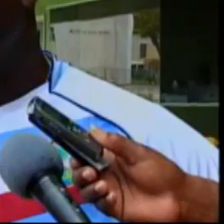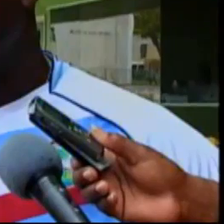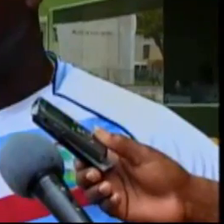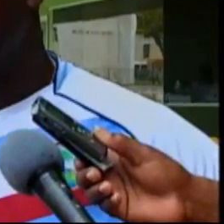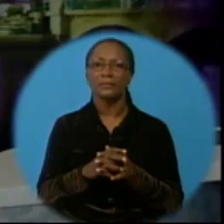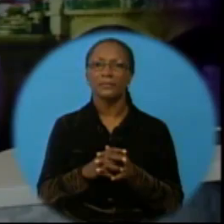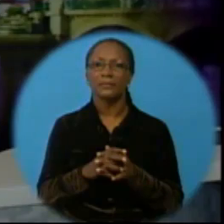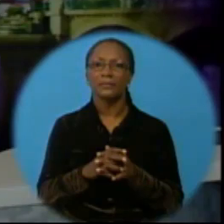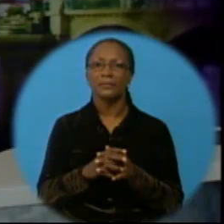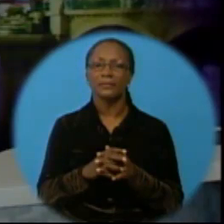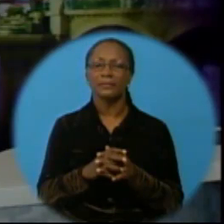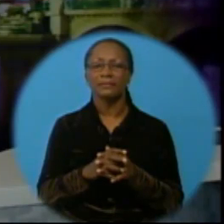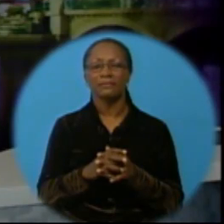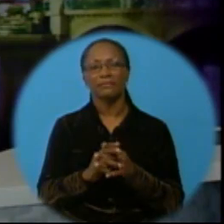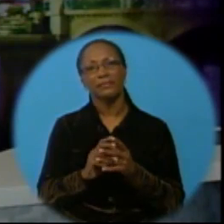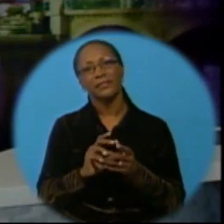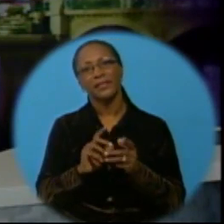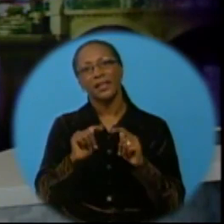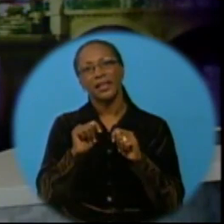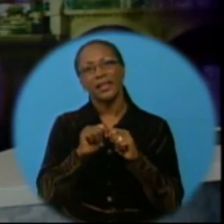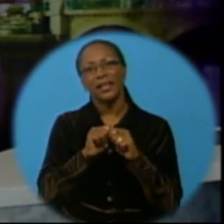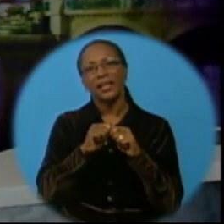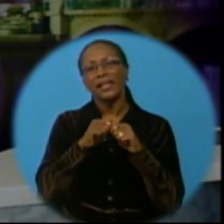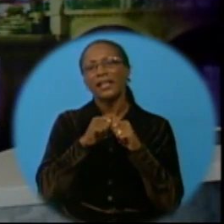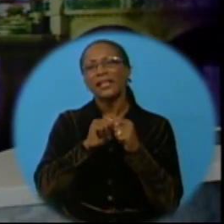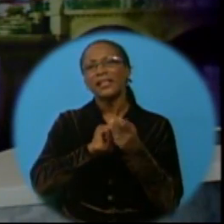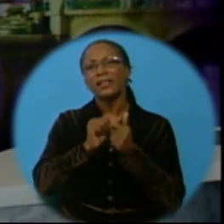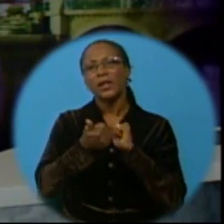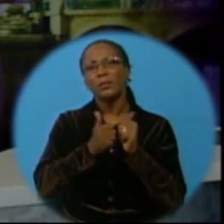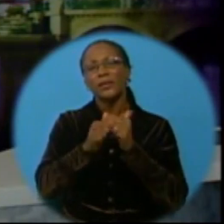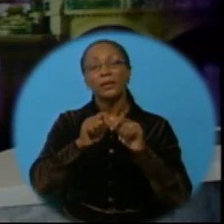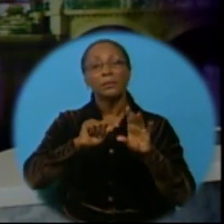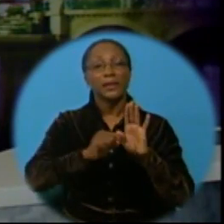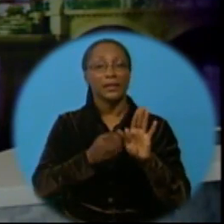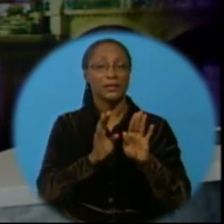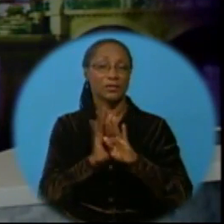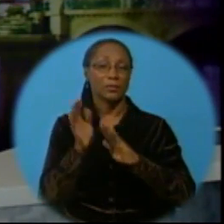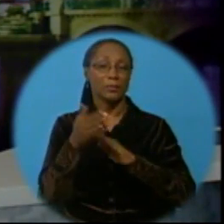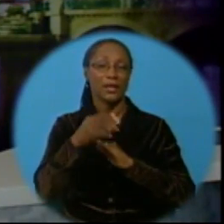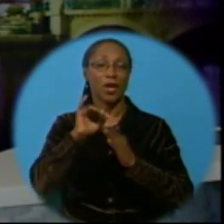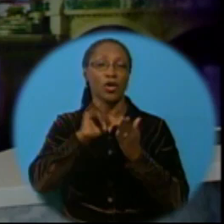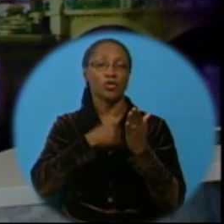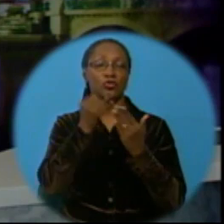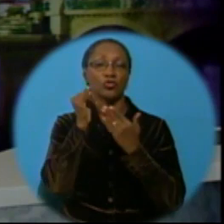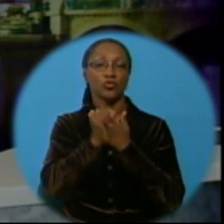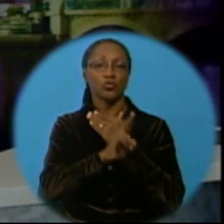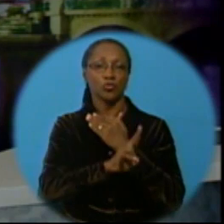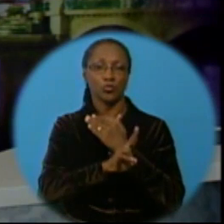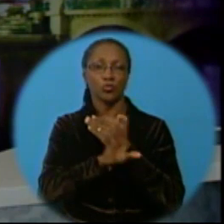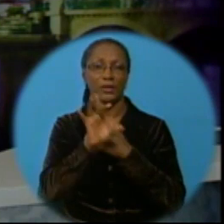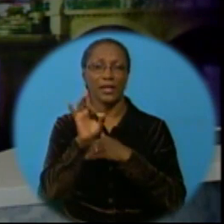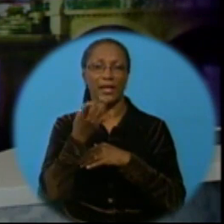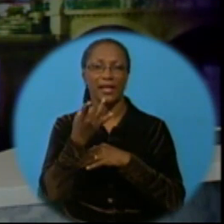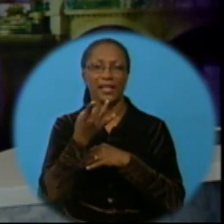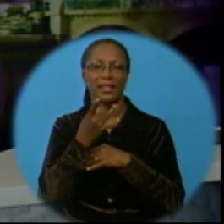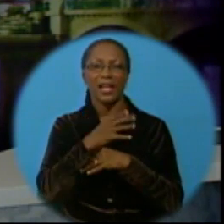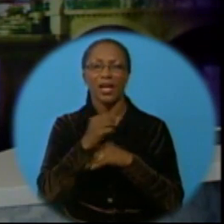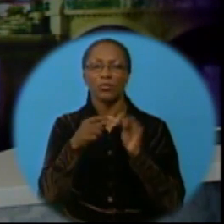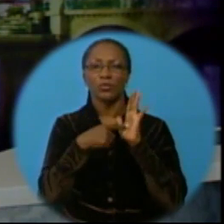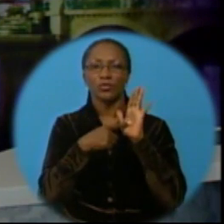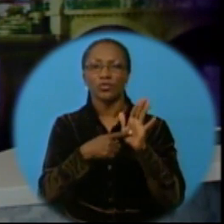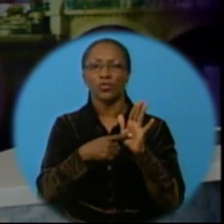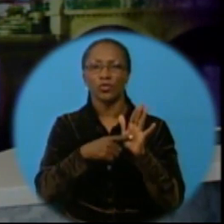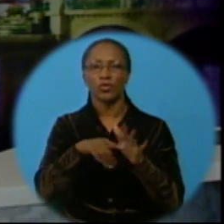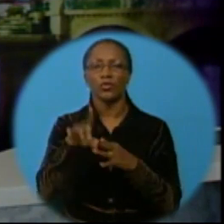is a balanced attack. The series begins in Jamaica on June 8th. And we'll have highlights from today's day one practice